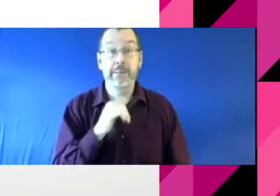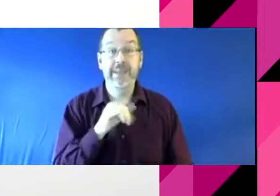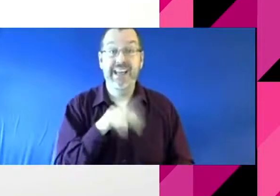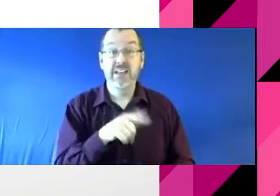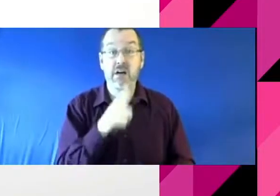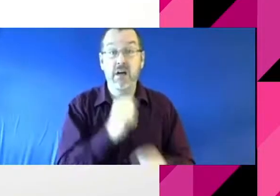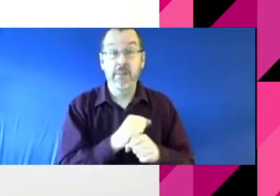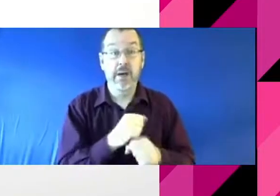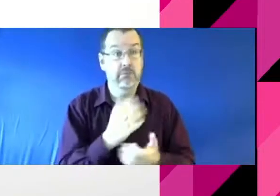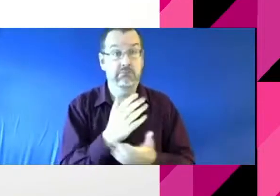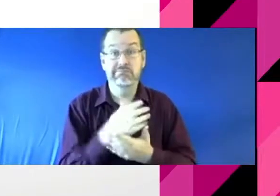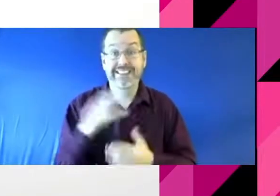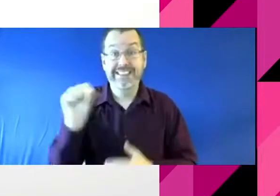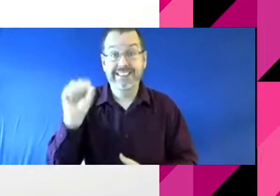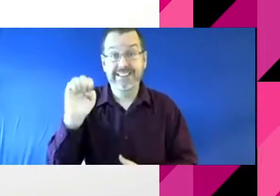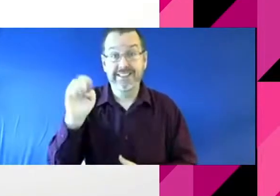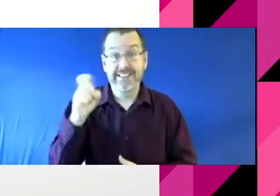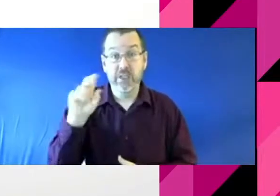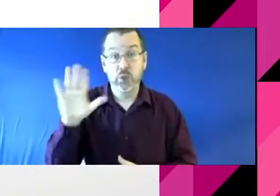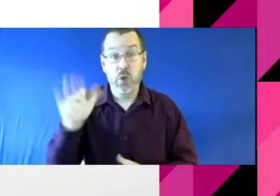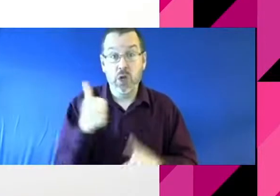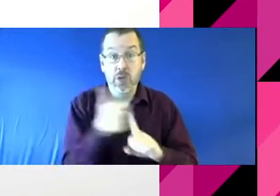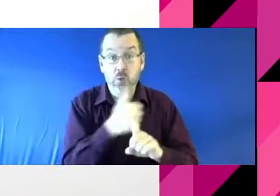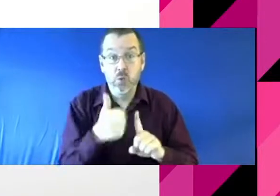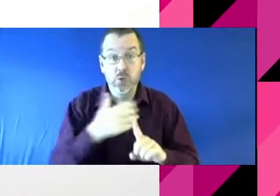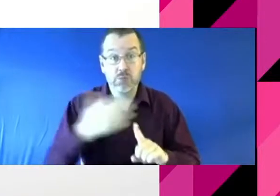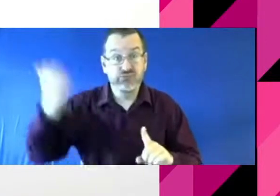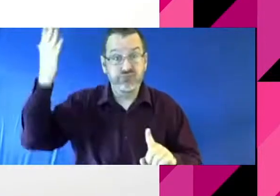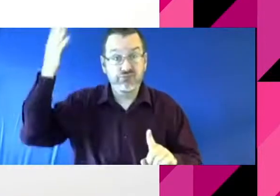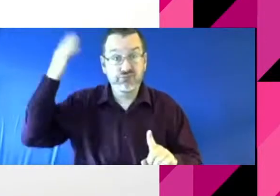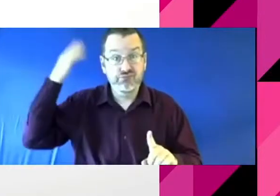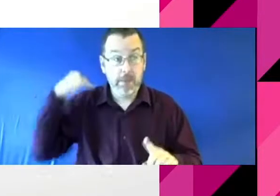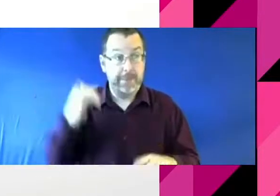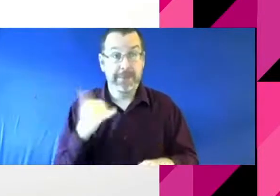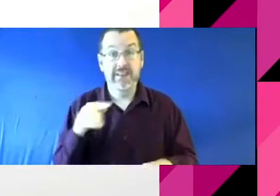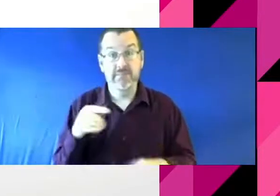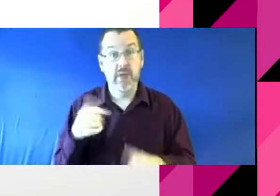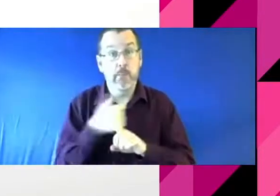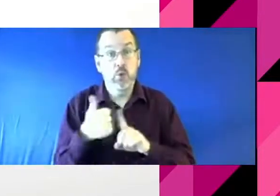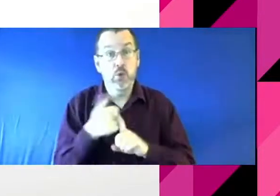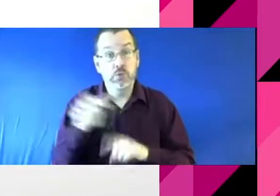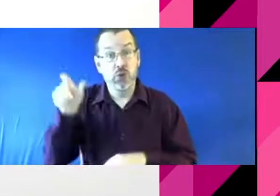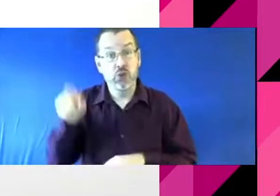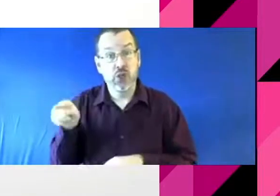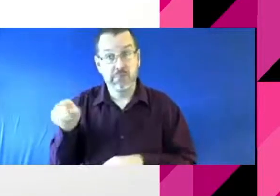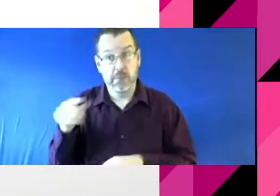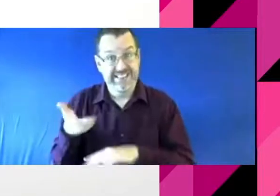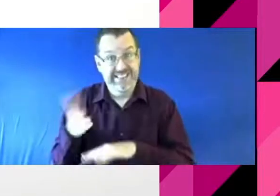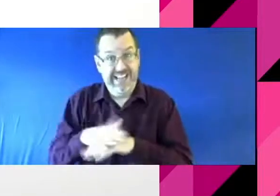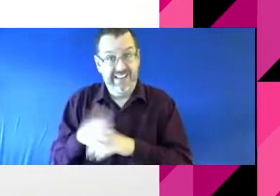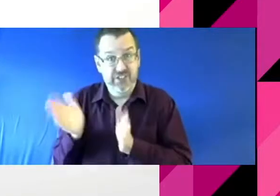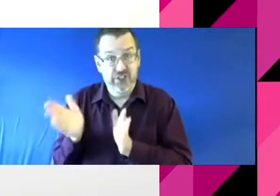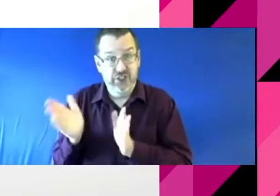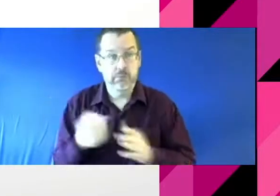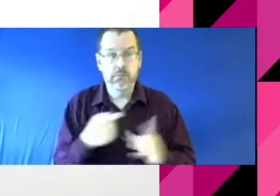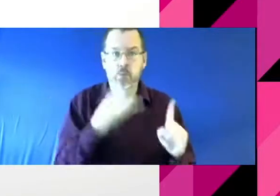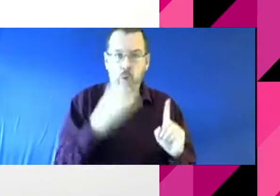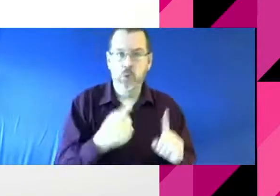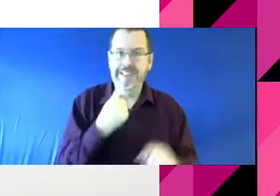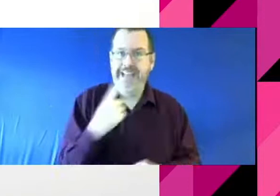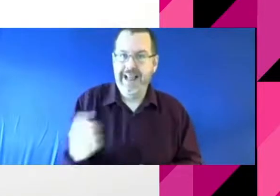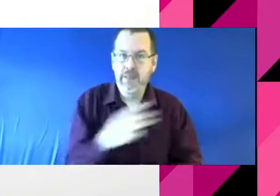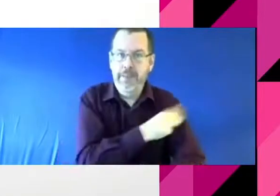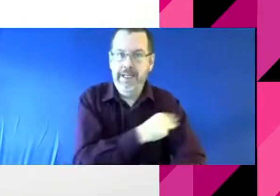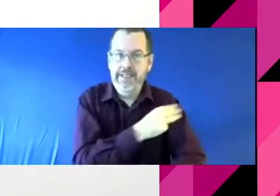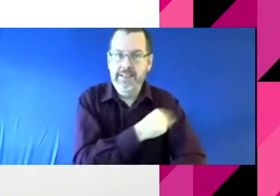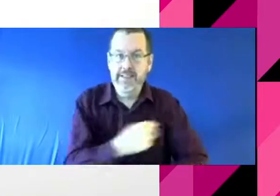case where the person may have died. The police might not be able to take that anywhere, but people do, like the Truth